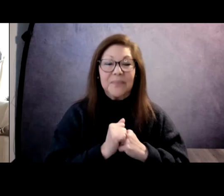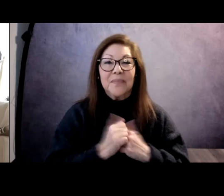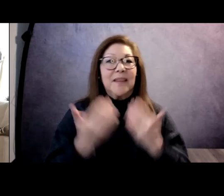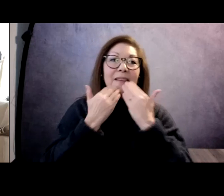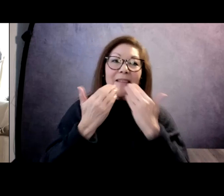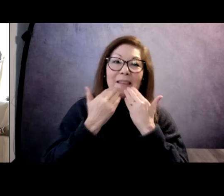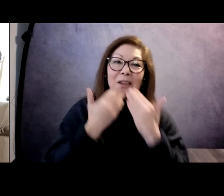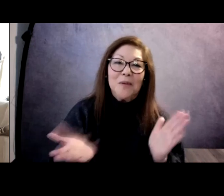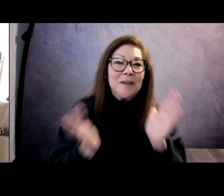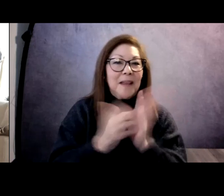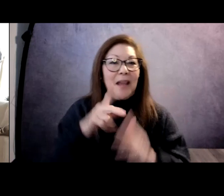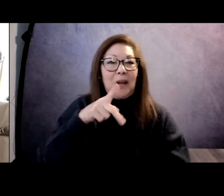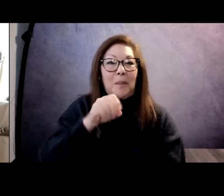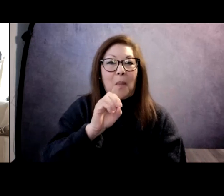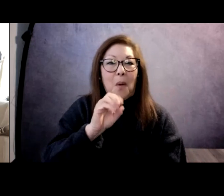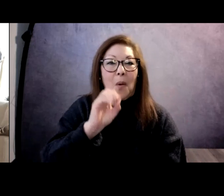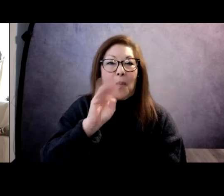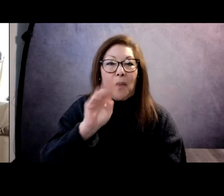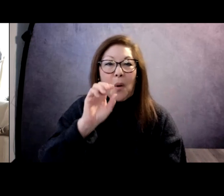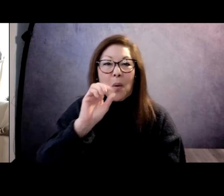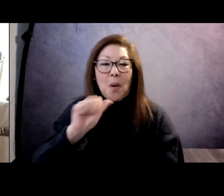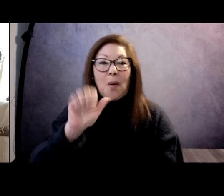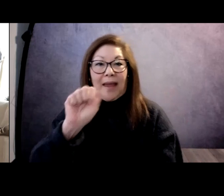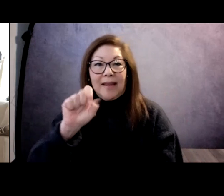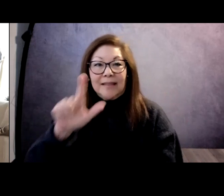you again, Pro Bono ASL, and